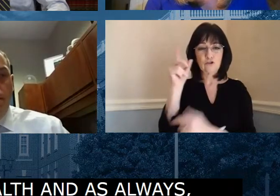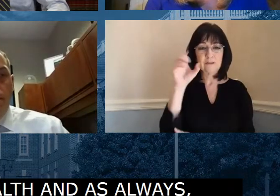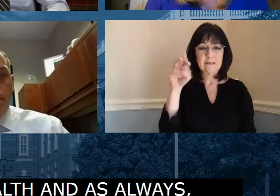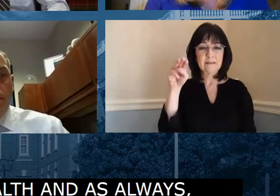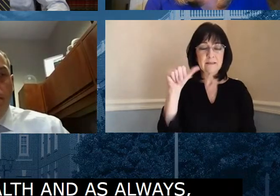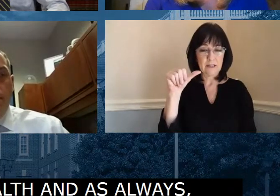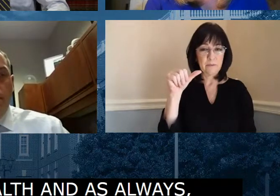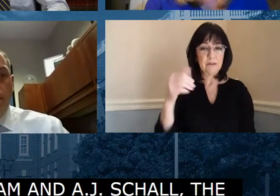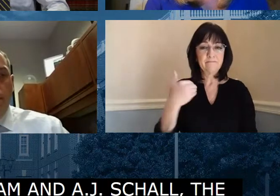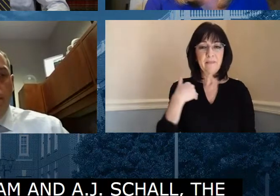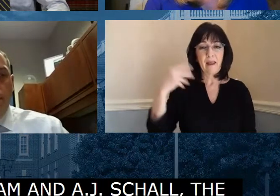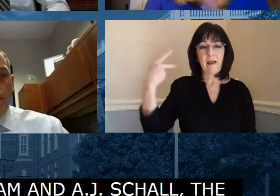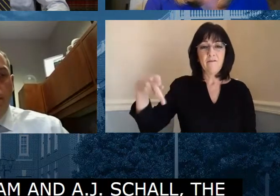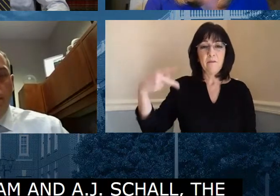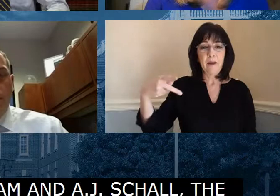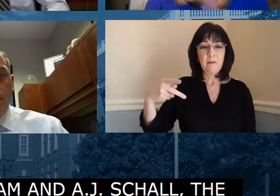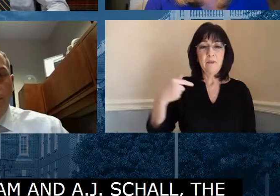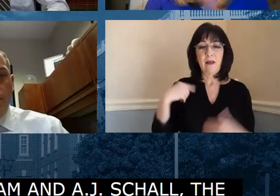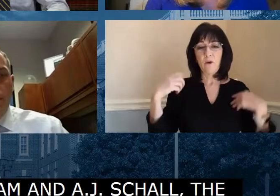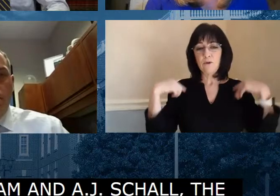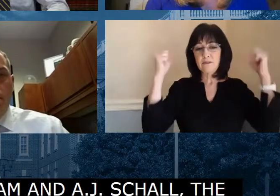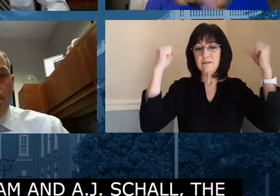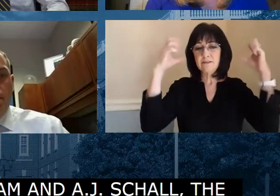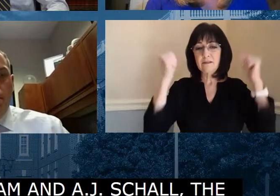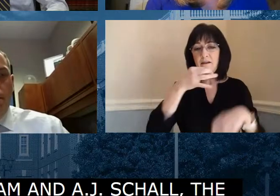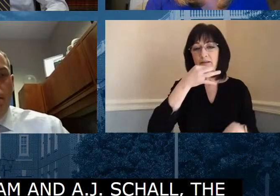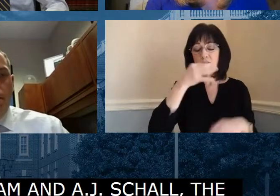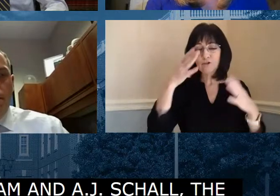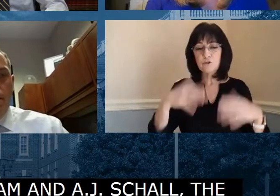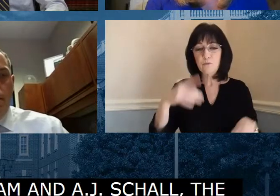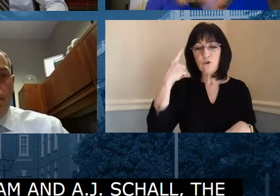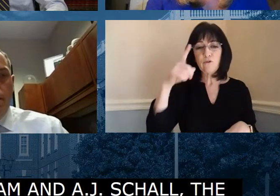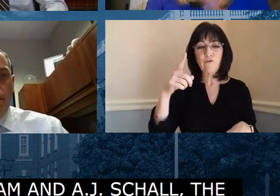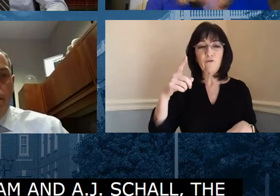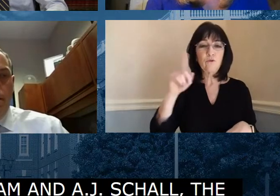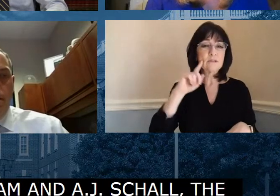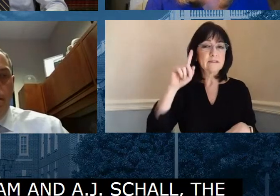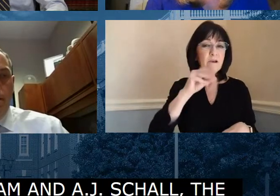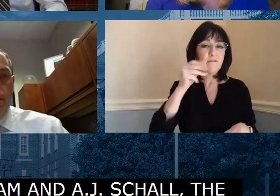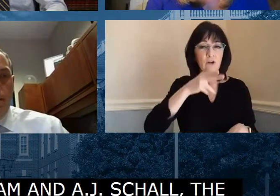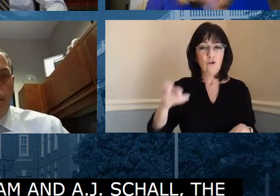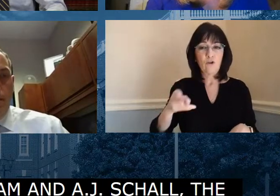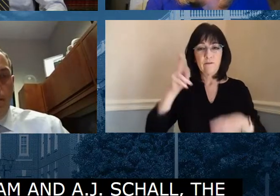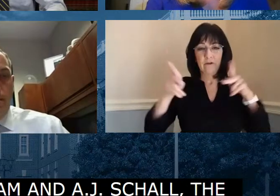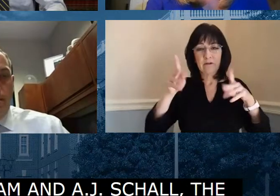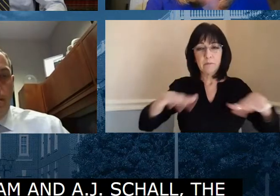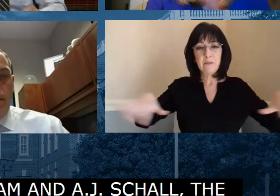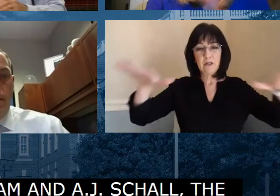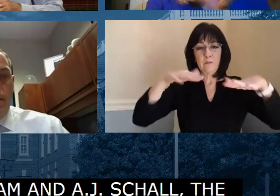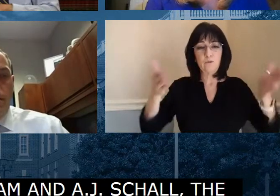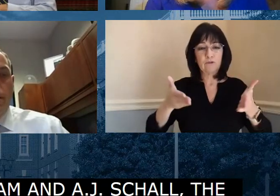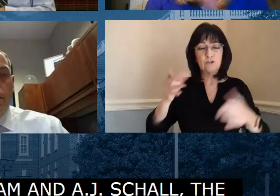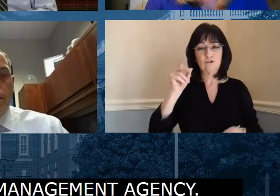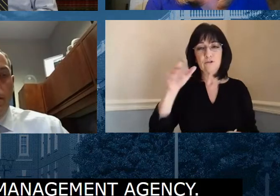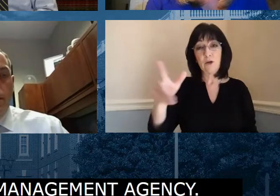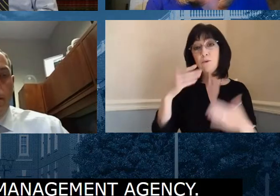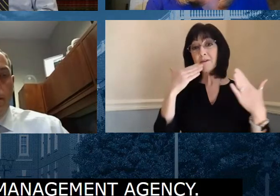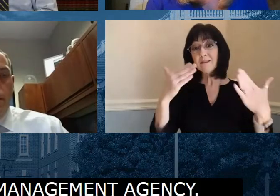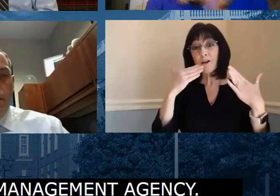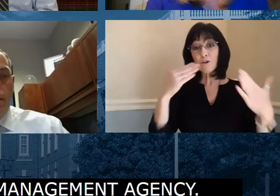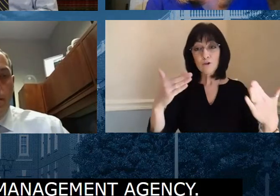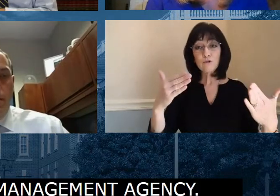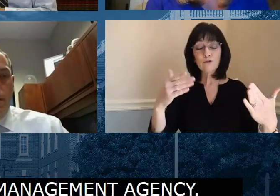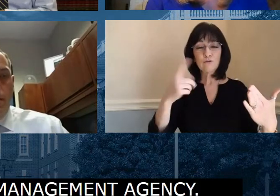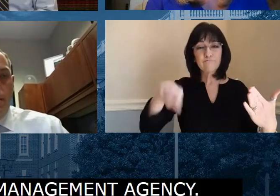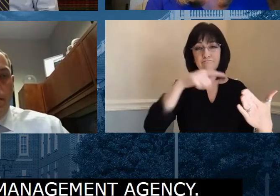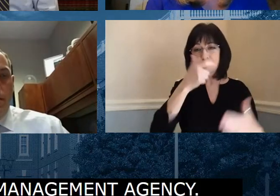have Pam, our sign language expert for the deaf and hard of hearing. Thank you all for joining us today. We're going to give you an